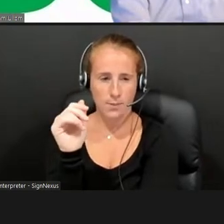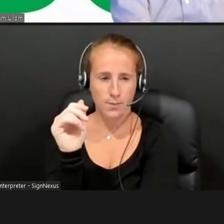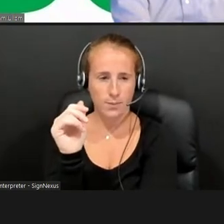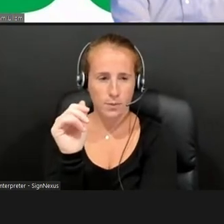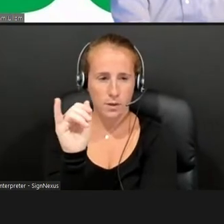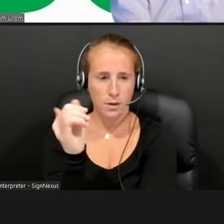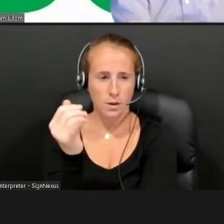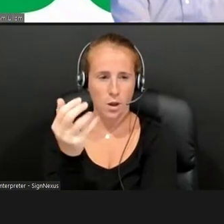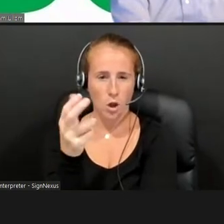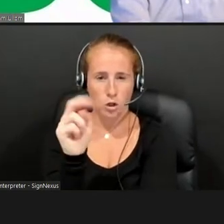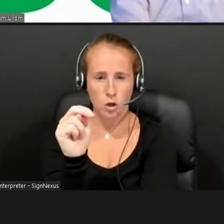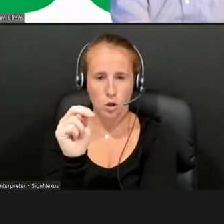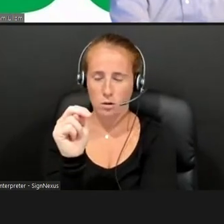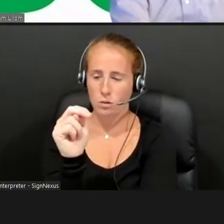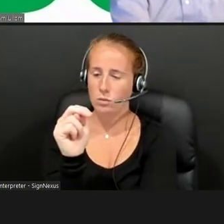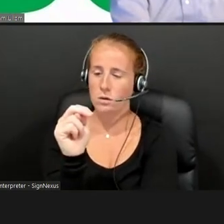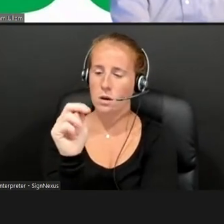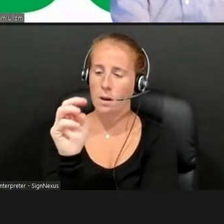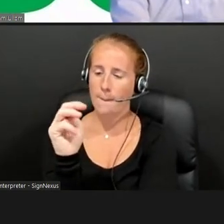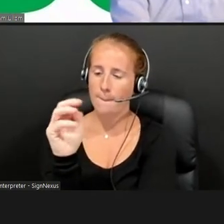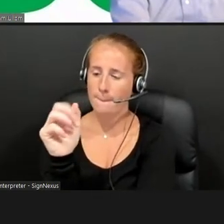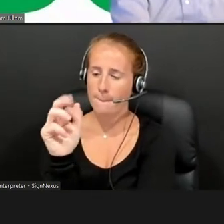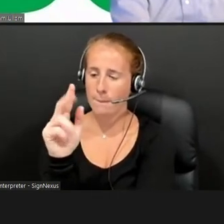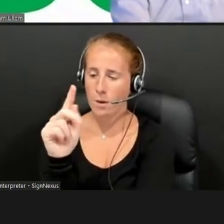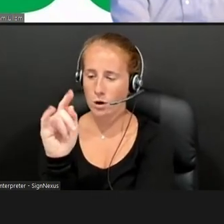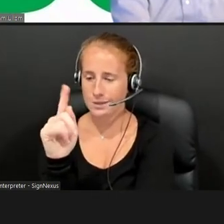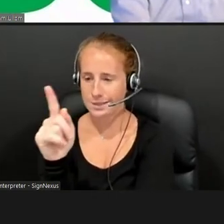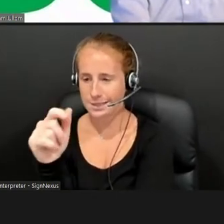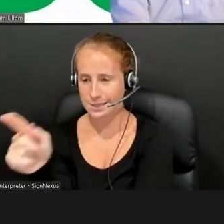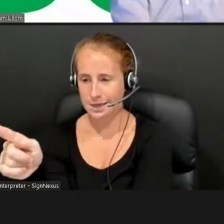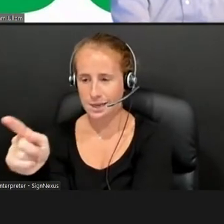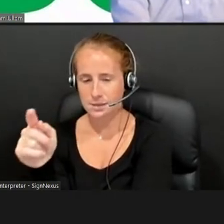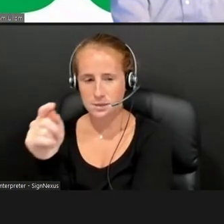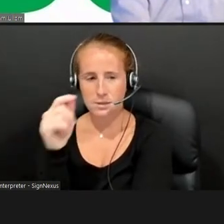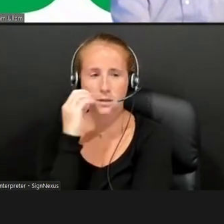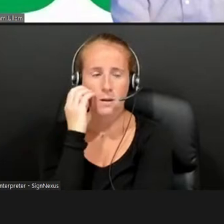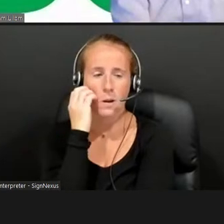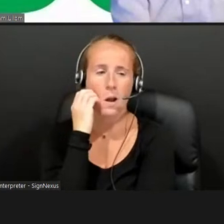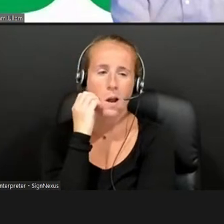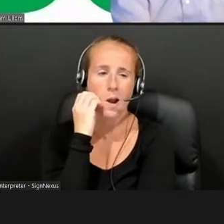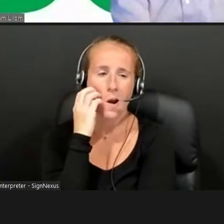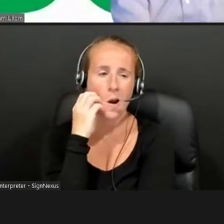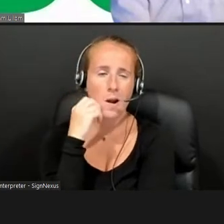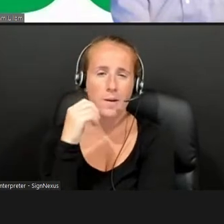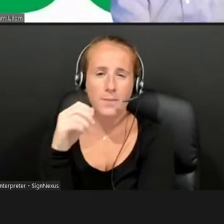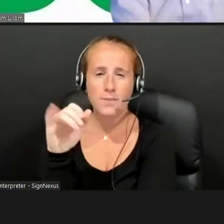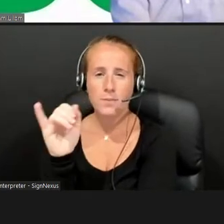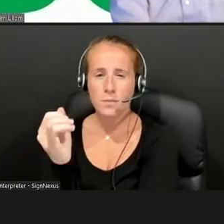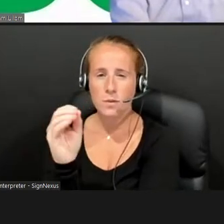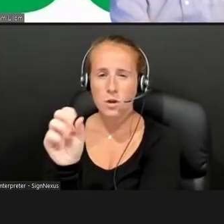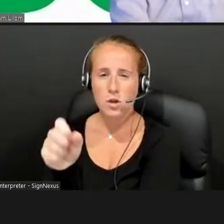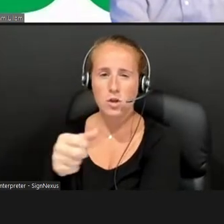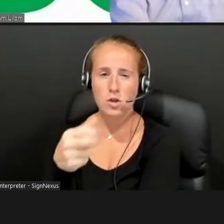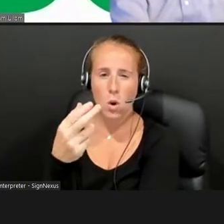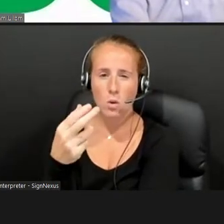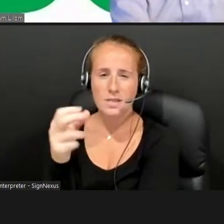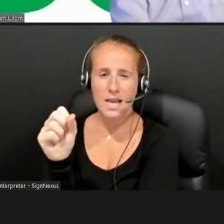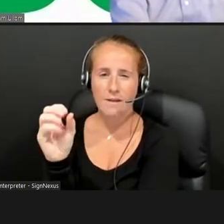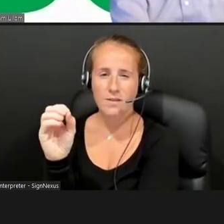Joan Martinez Aura e Joseph stoffel